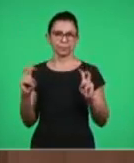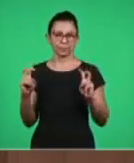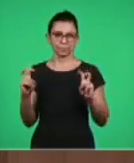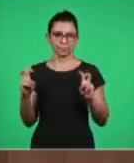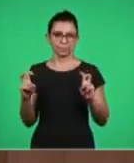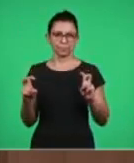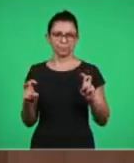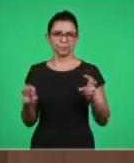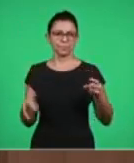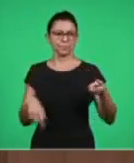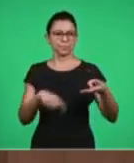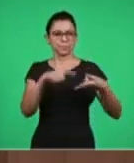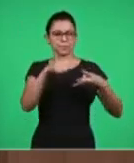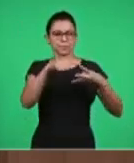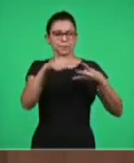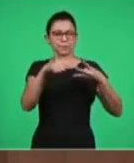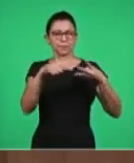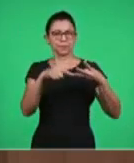three signs